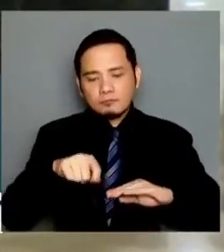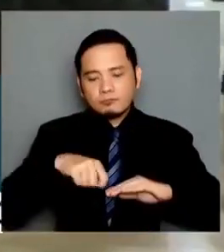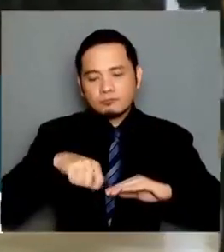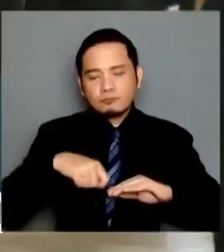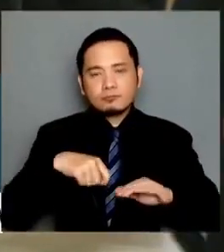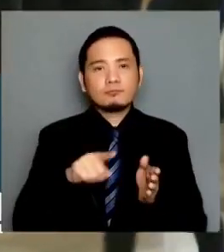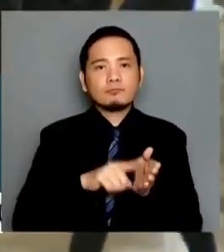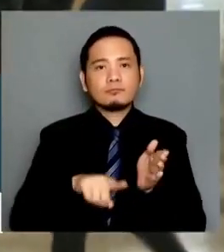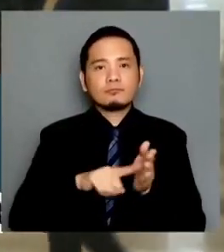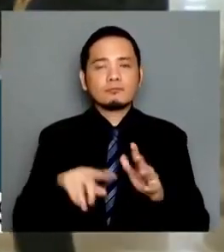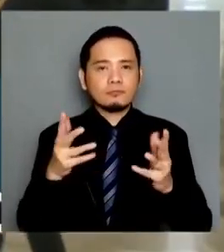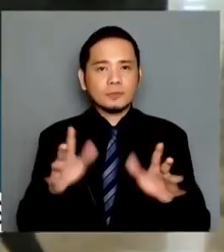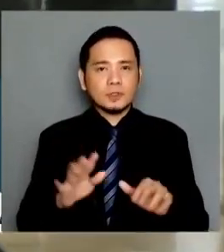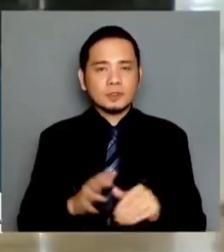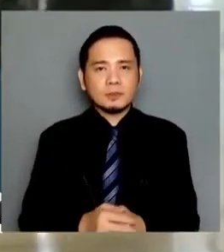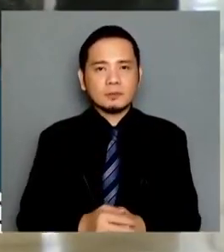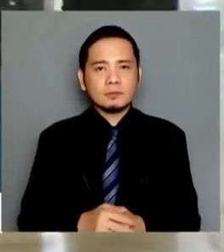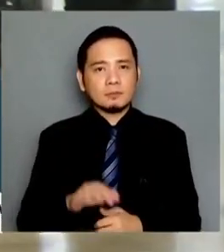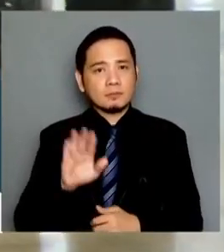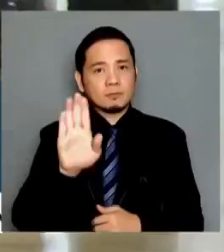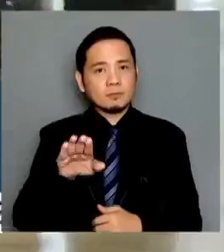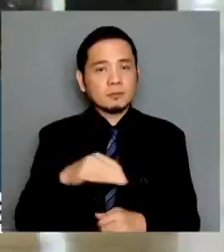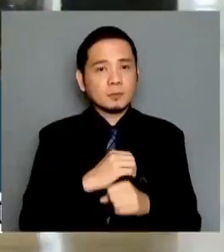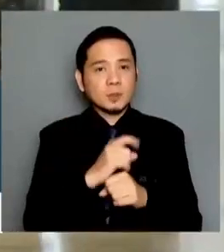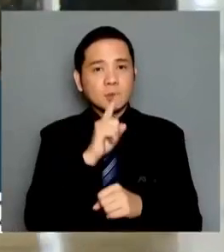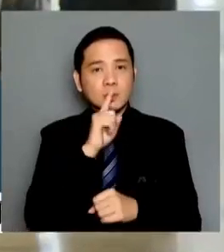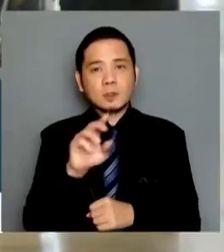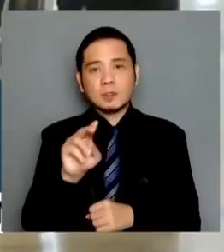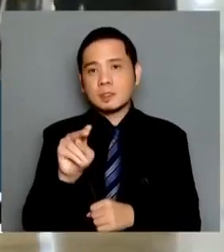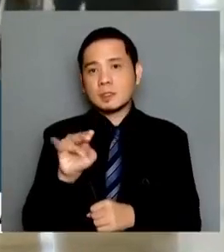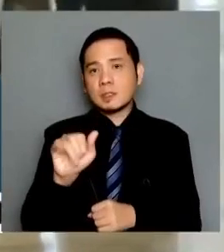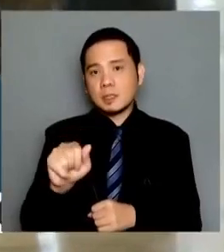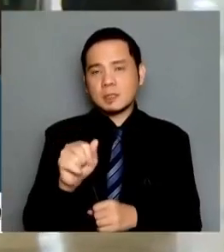public security protocols at NAIA remain